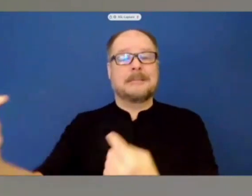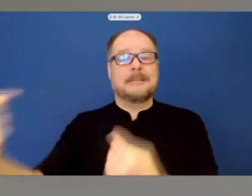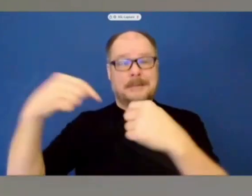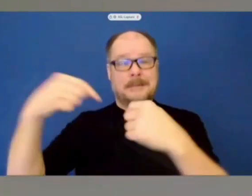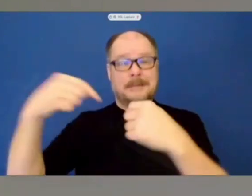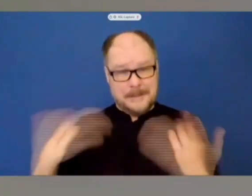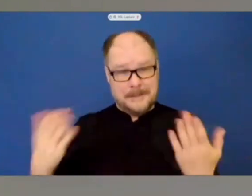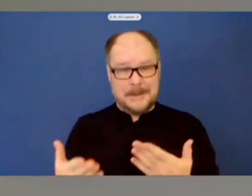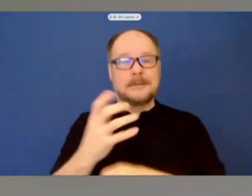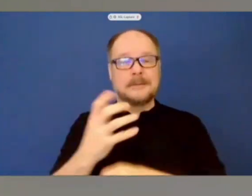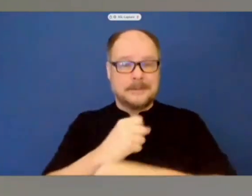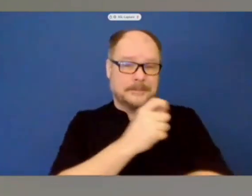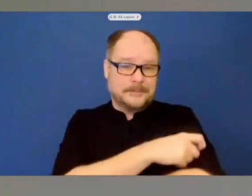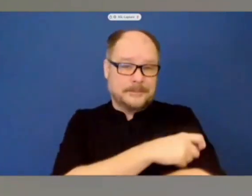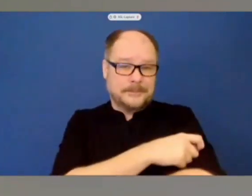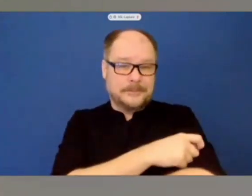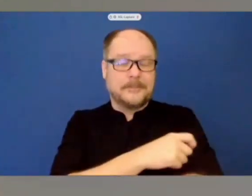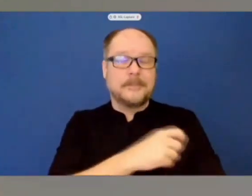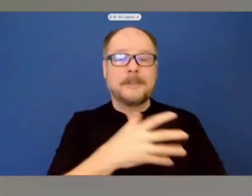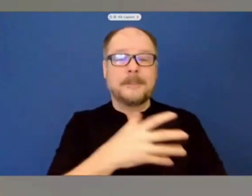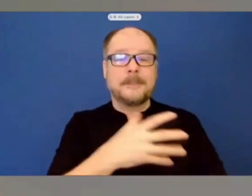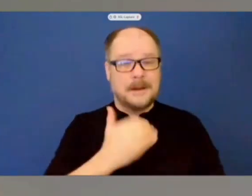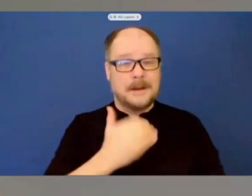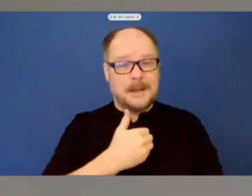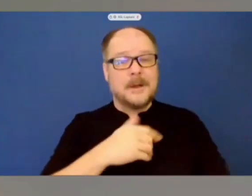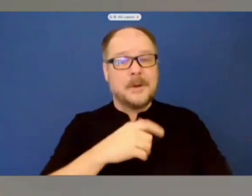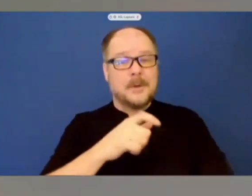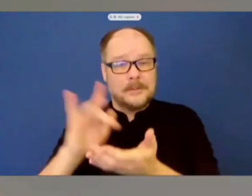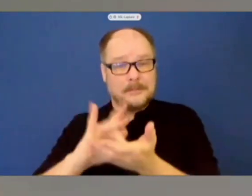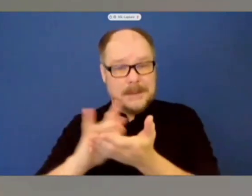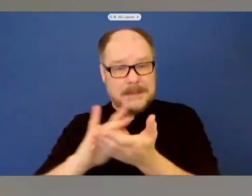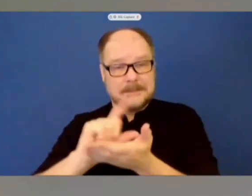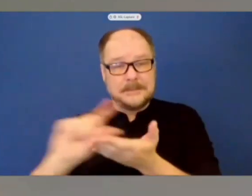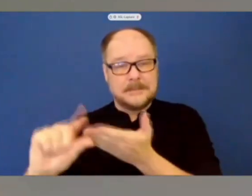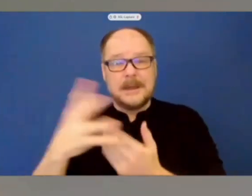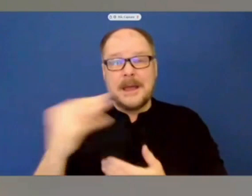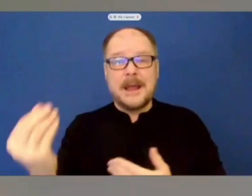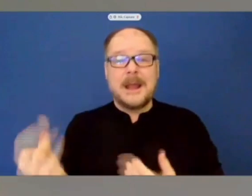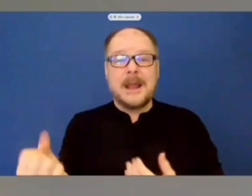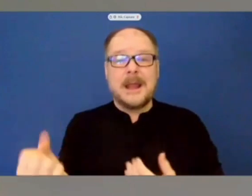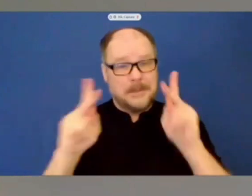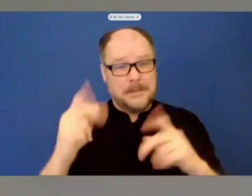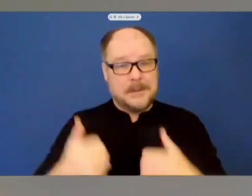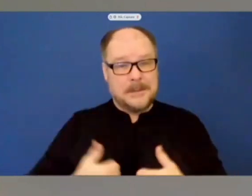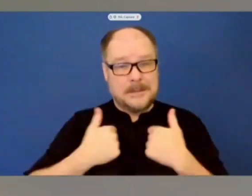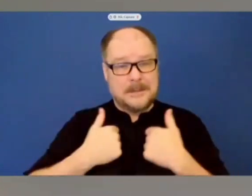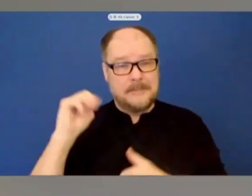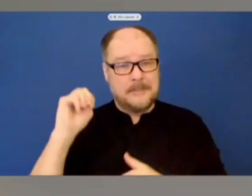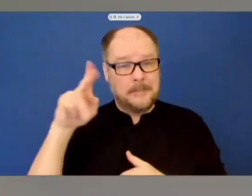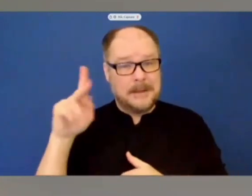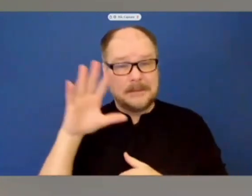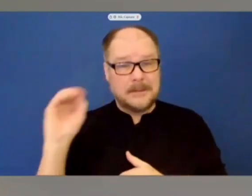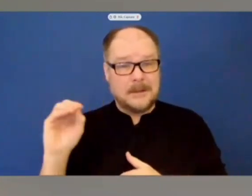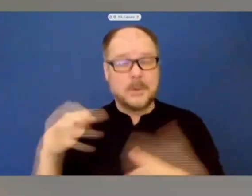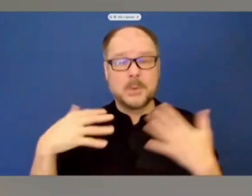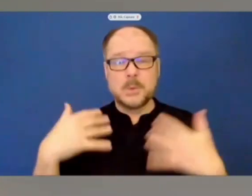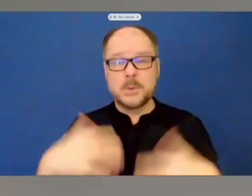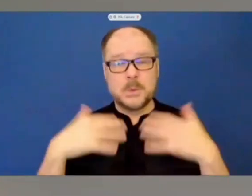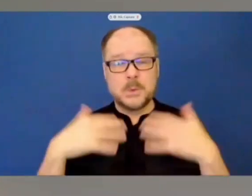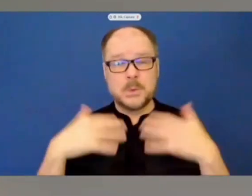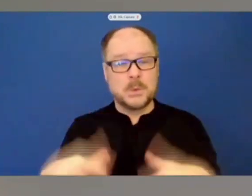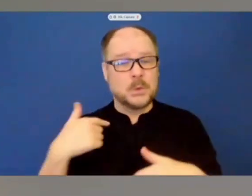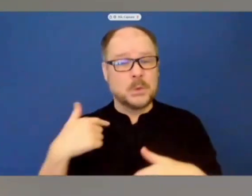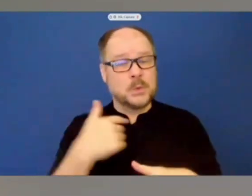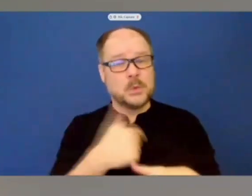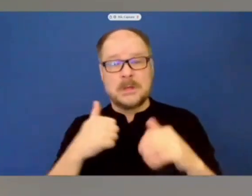So with the vaccine that we've been given and the size of our population, it's hard for us to get up to those percentages